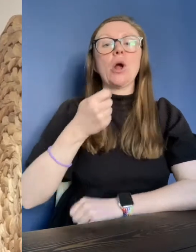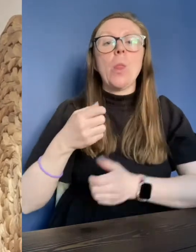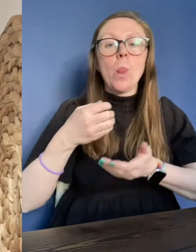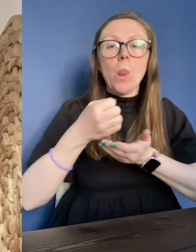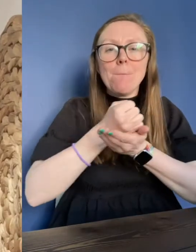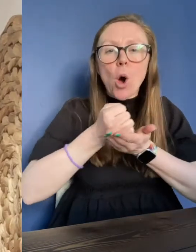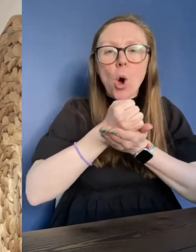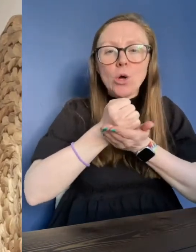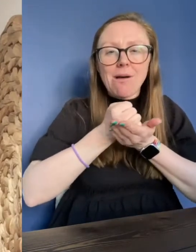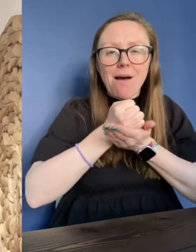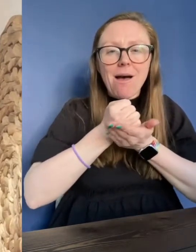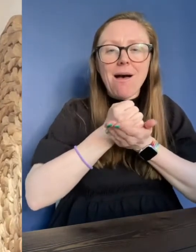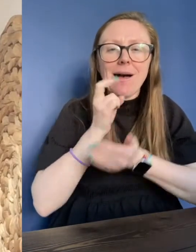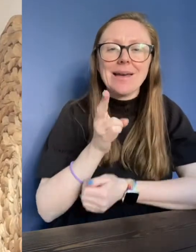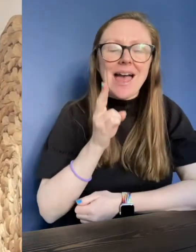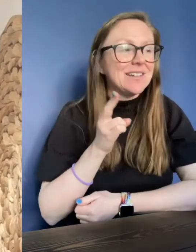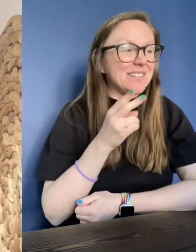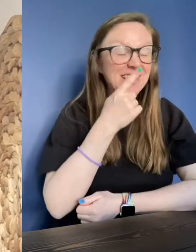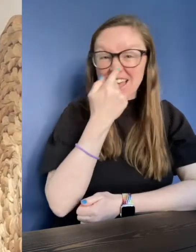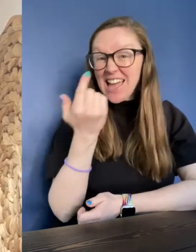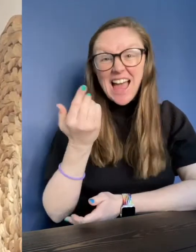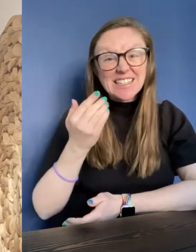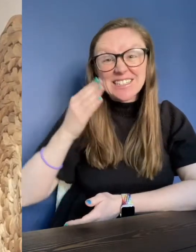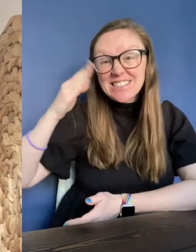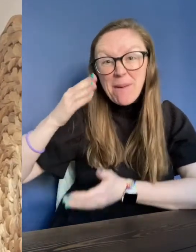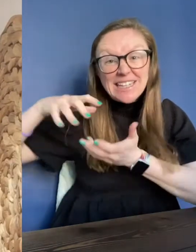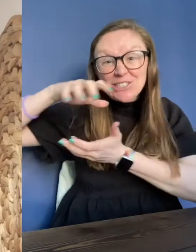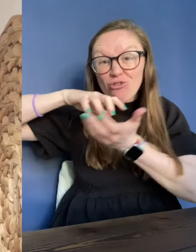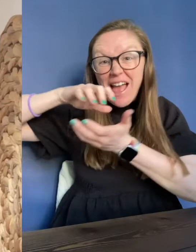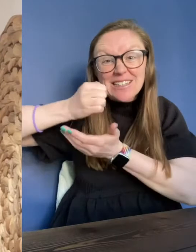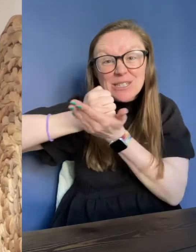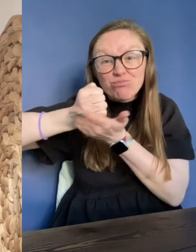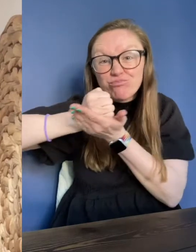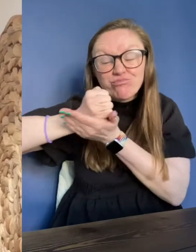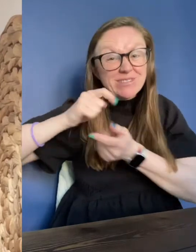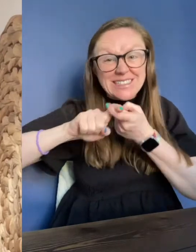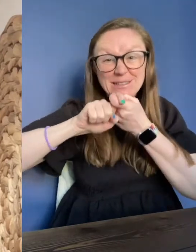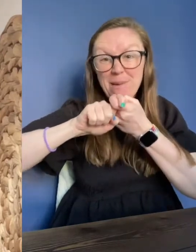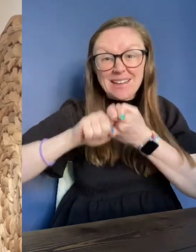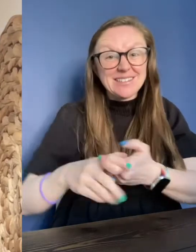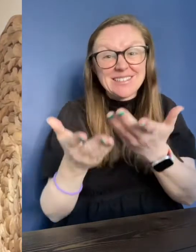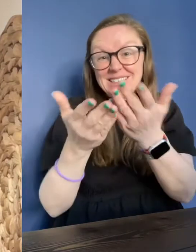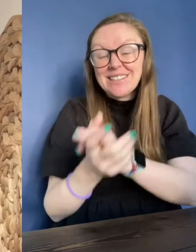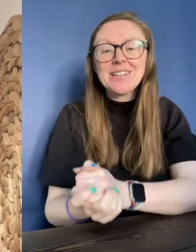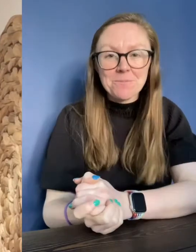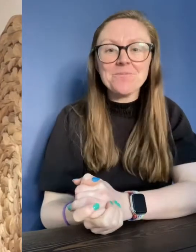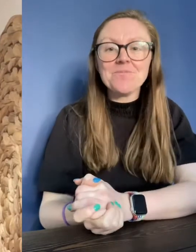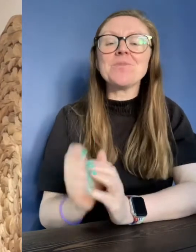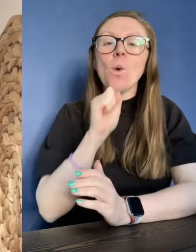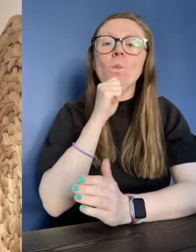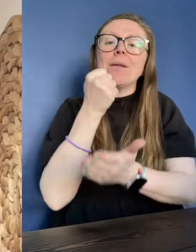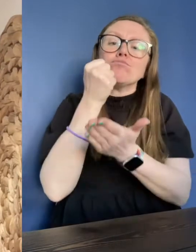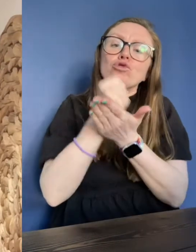You could, of course, use a spice grinder. and I'm just going to